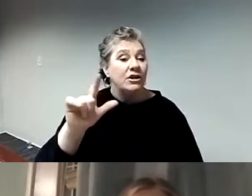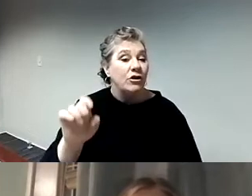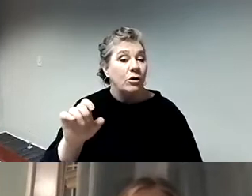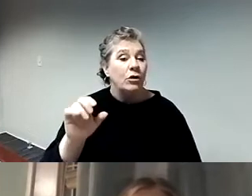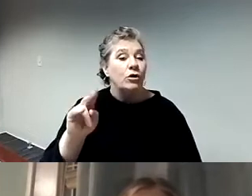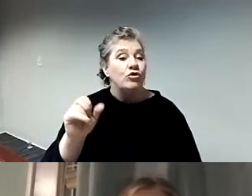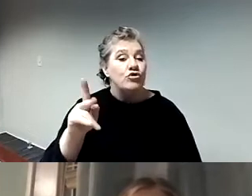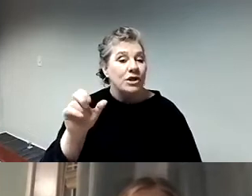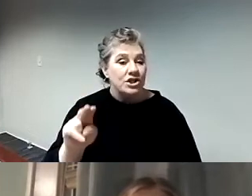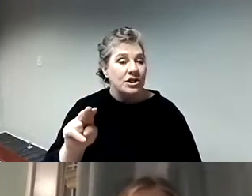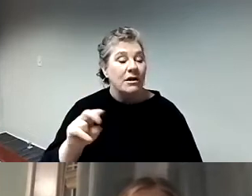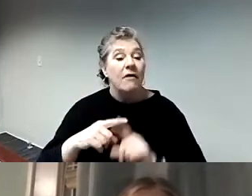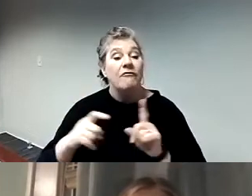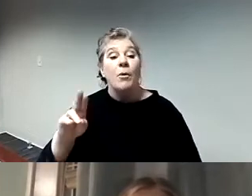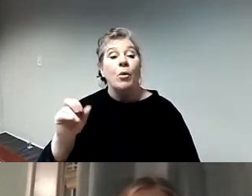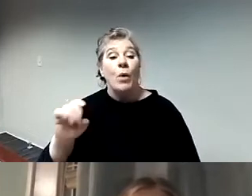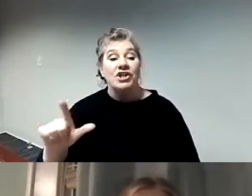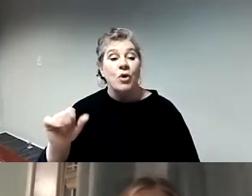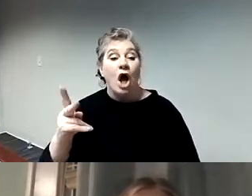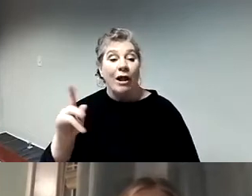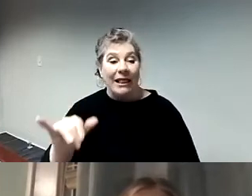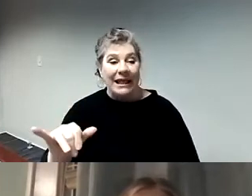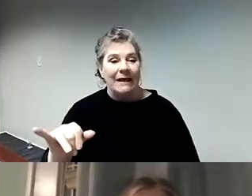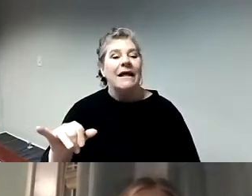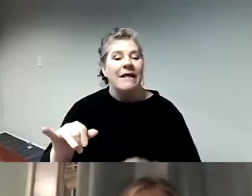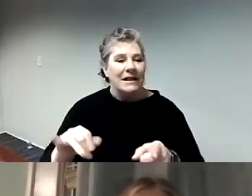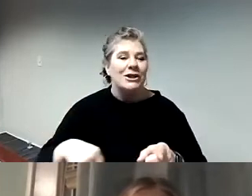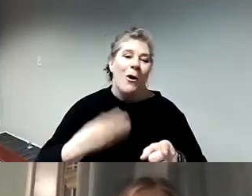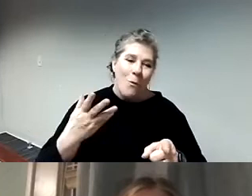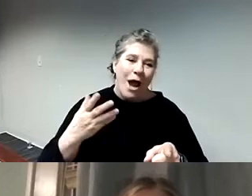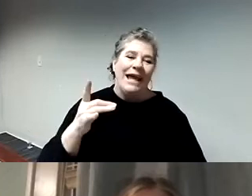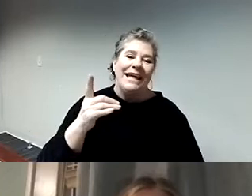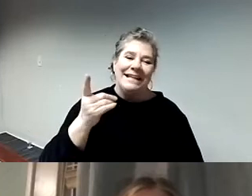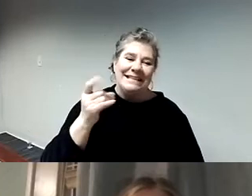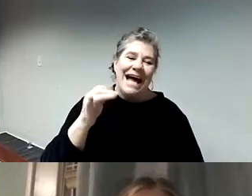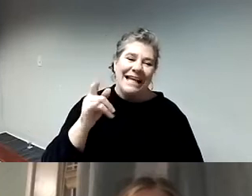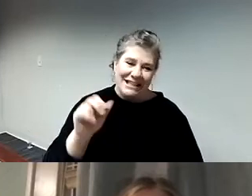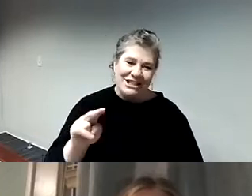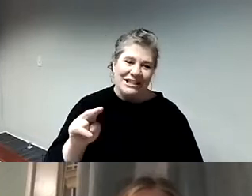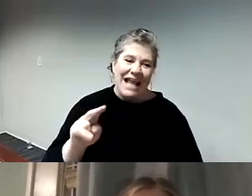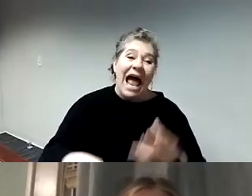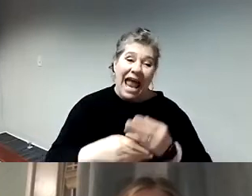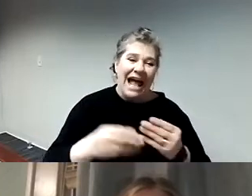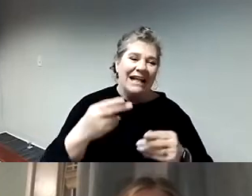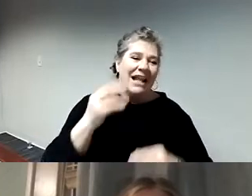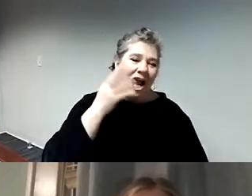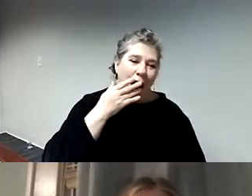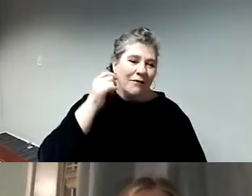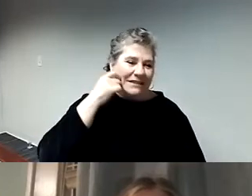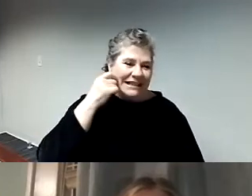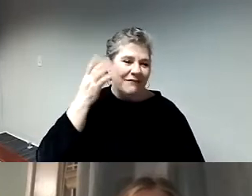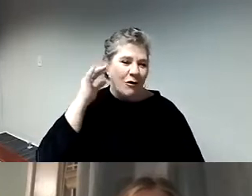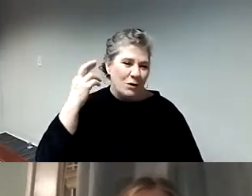Gentle Nutrition by Rachel Hartley. And like, this is a white dietitian, so I add that for a lot of reasons. But one is that like,